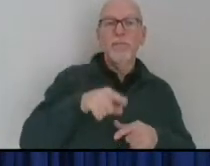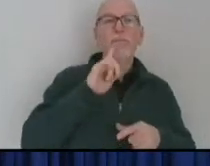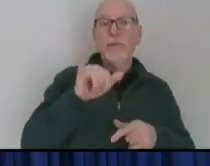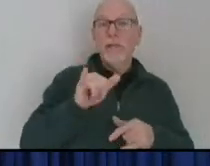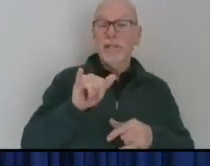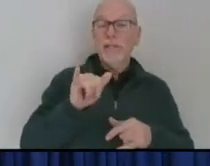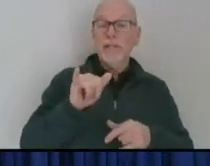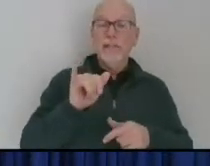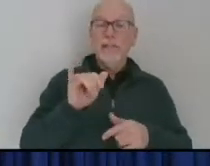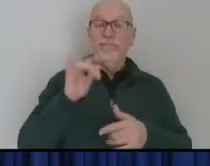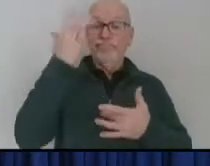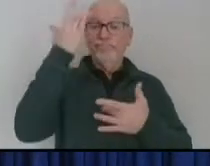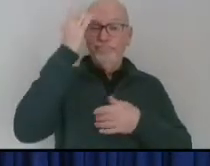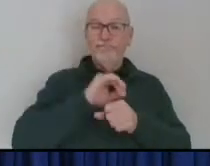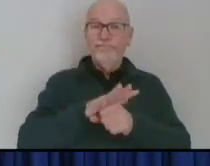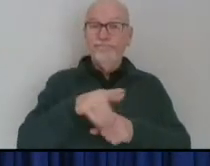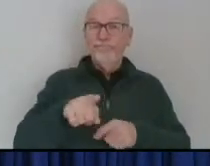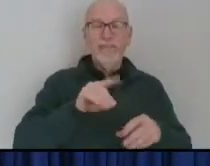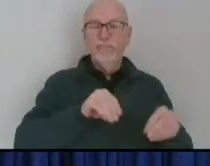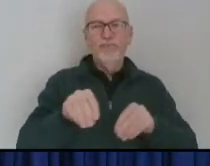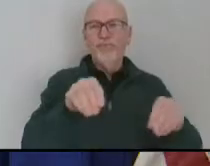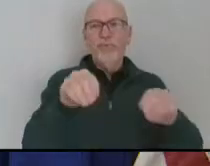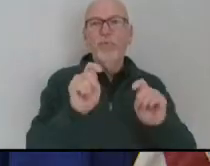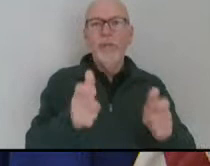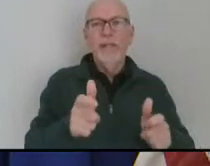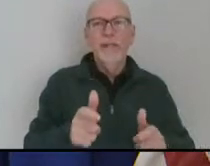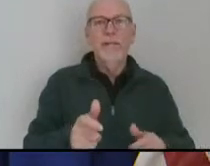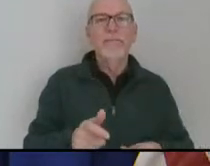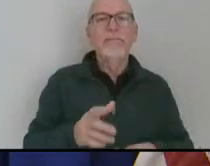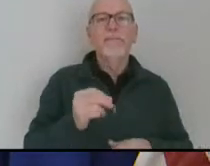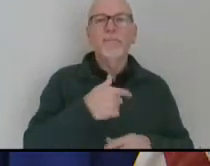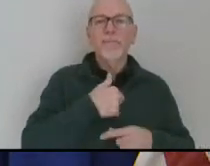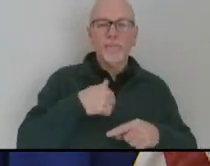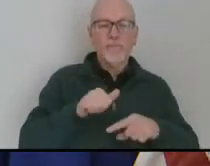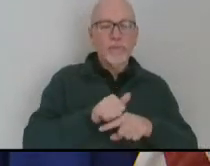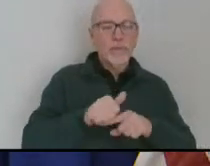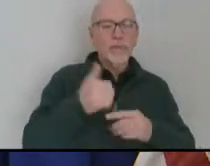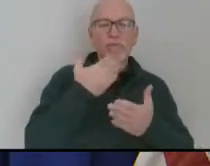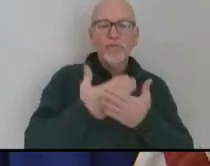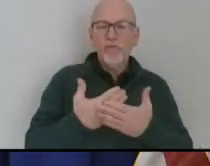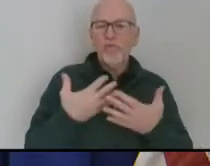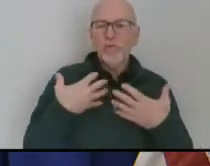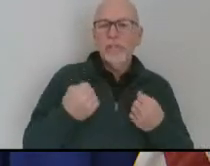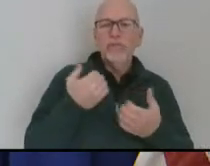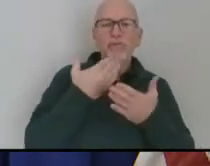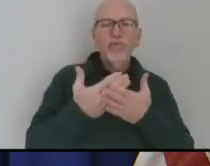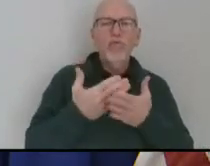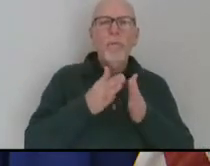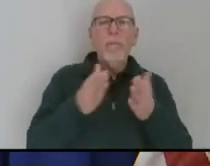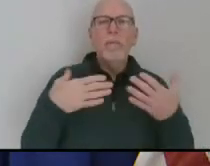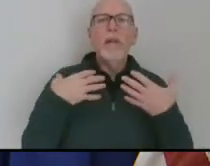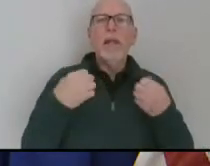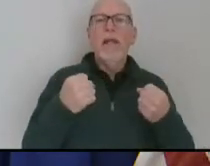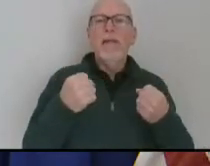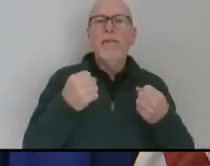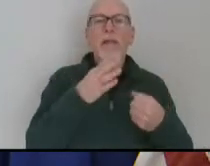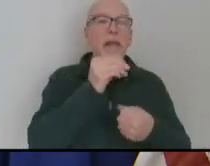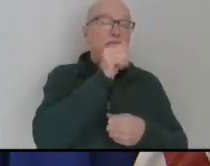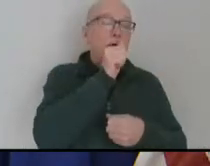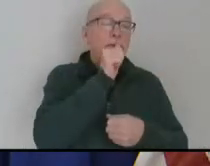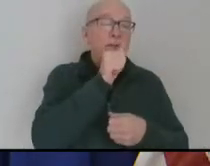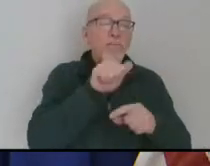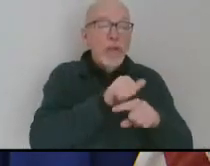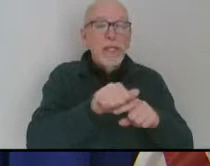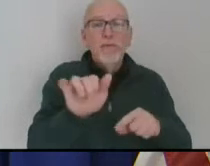quickly. And our practicing good health or good public health, and private